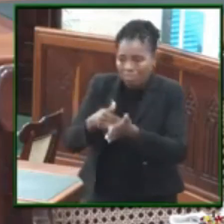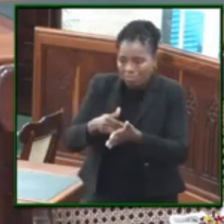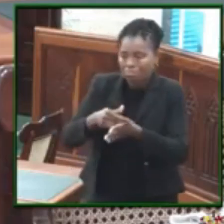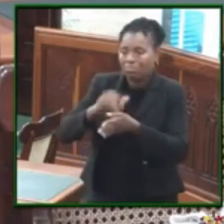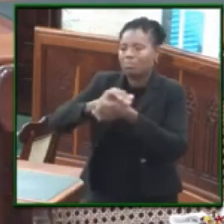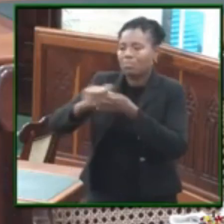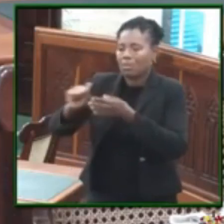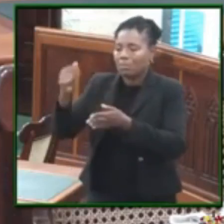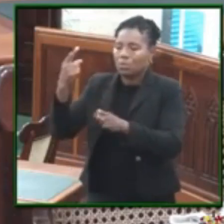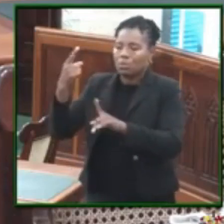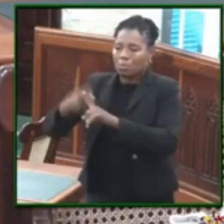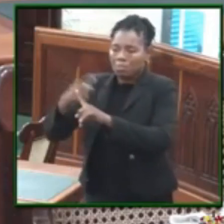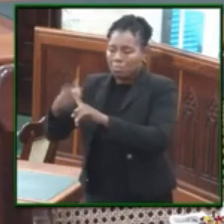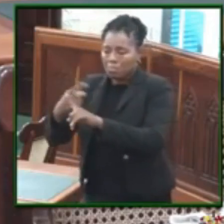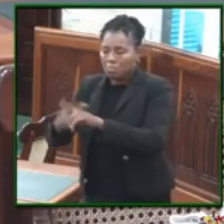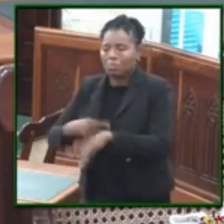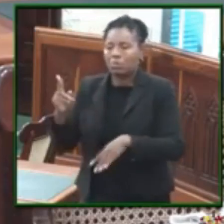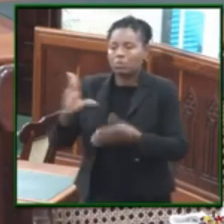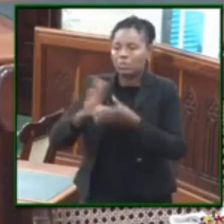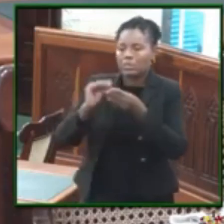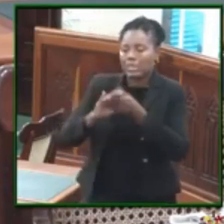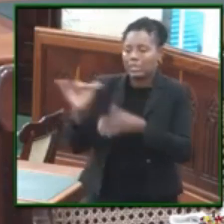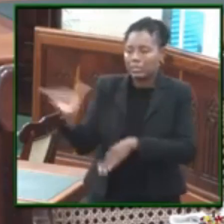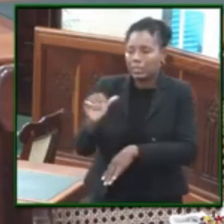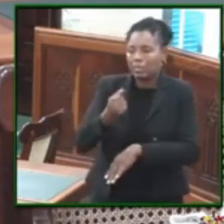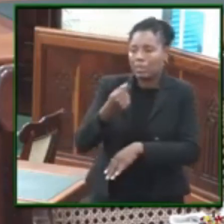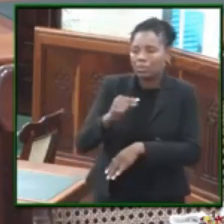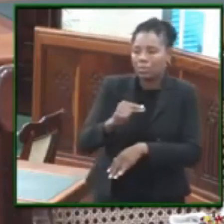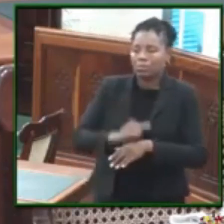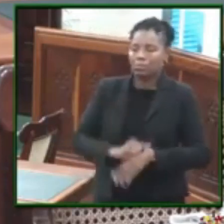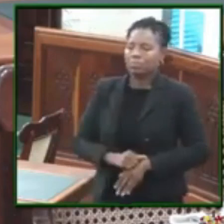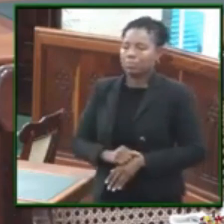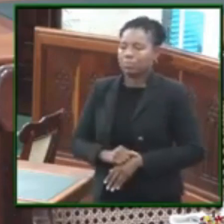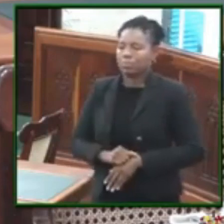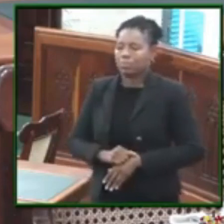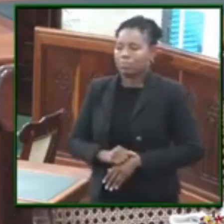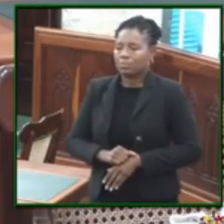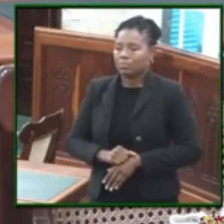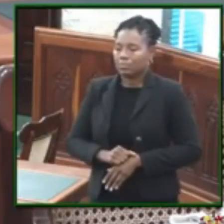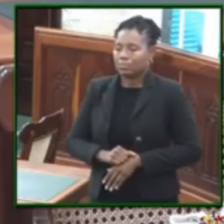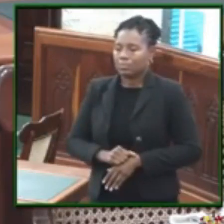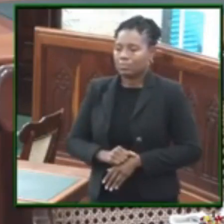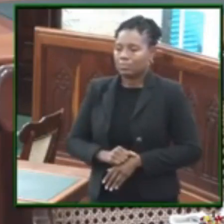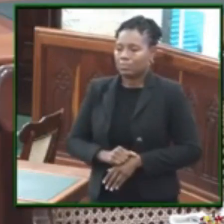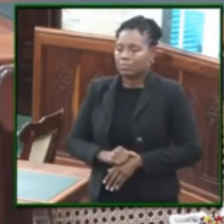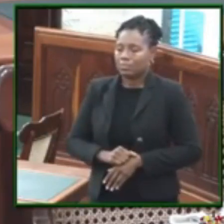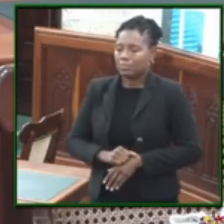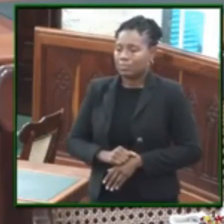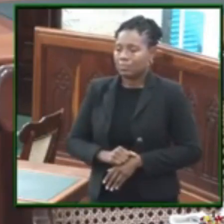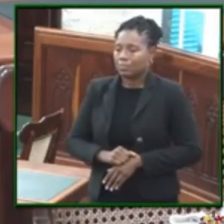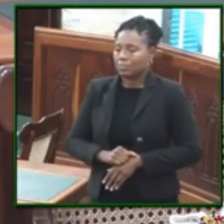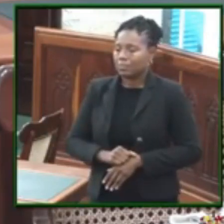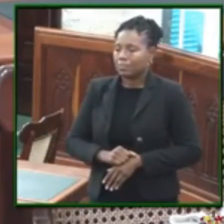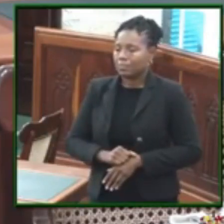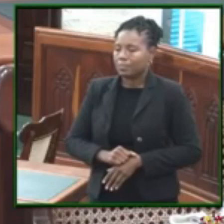to use the Attorney General's language, to gun-toting men.